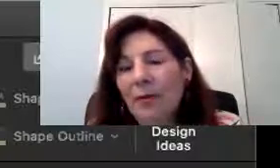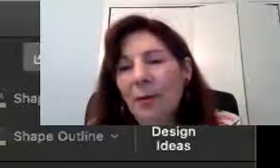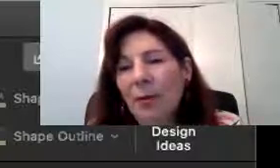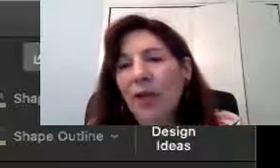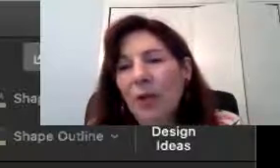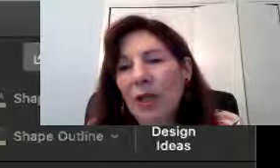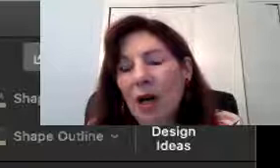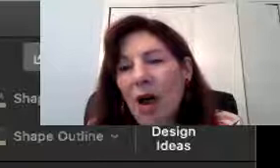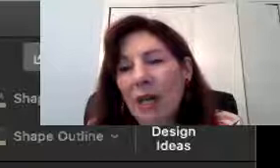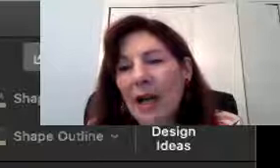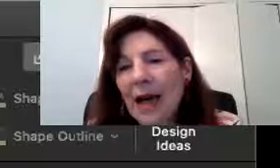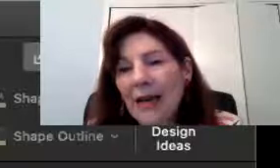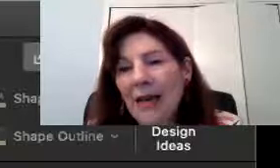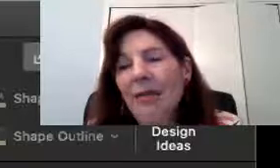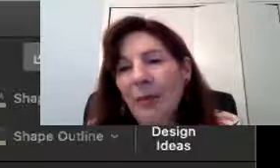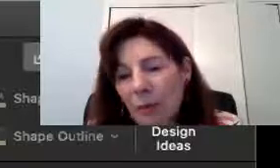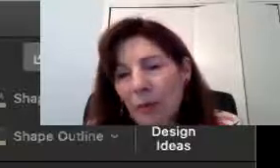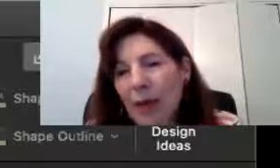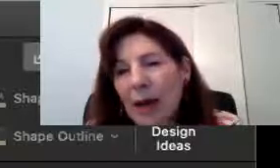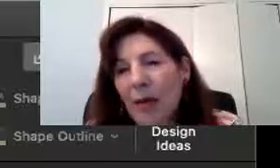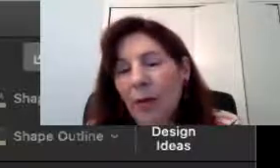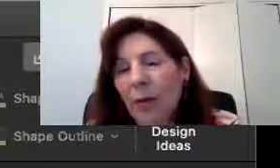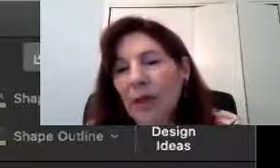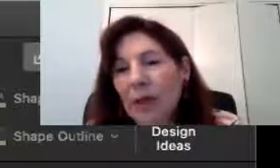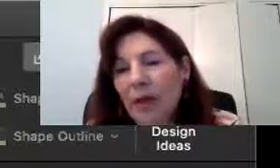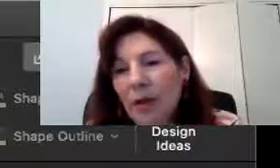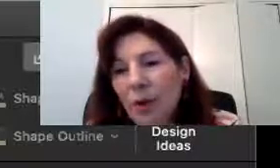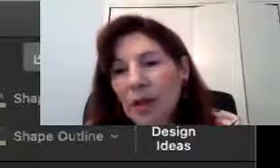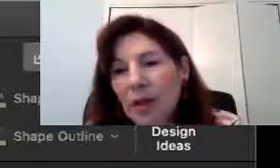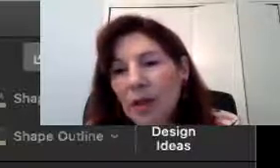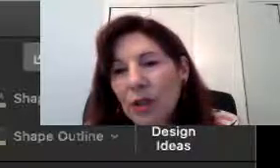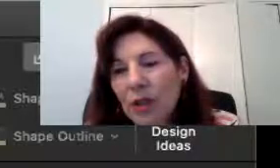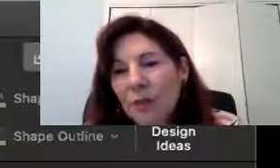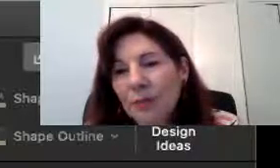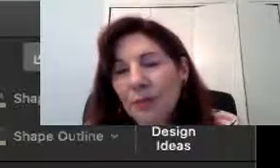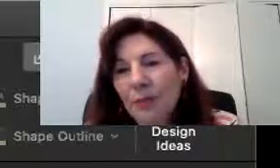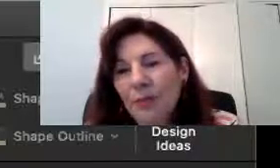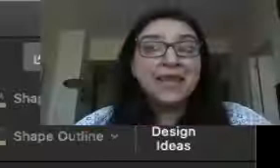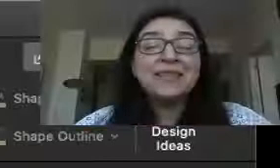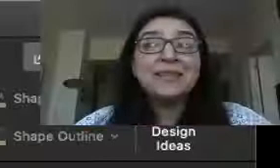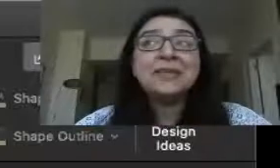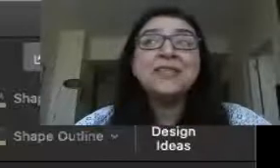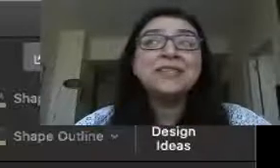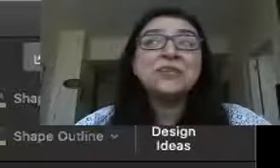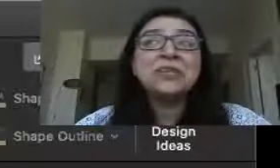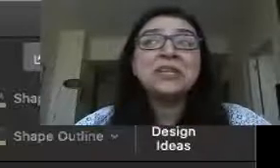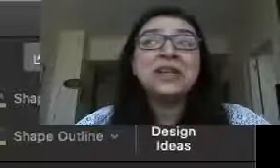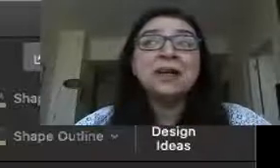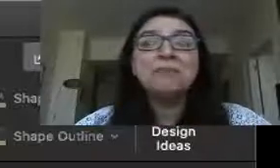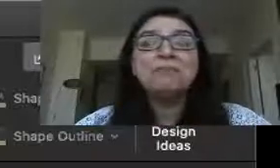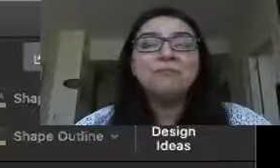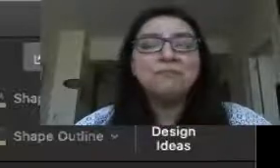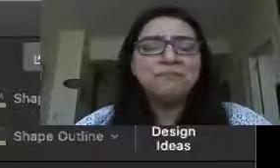of reducing costs and really leading to more exclusion. Yeah, that's a